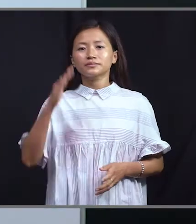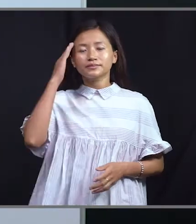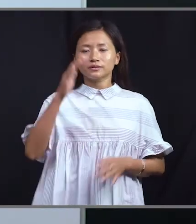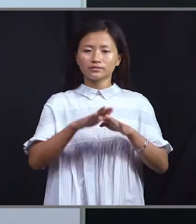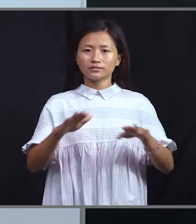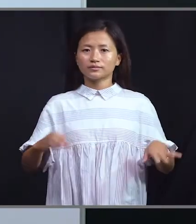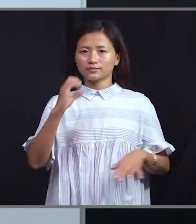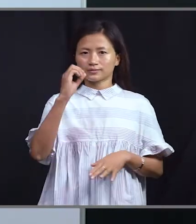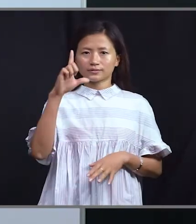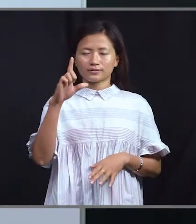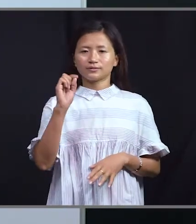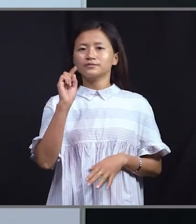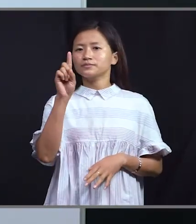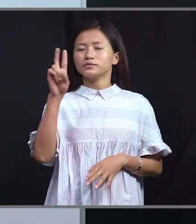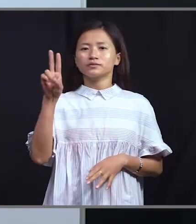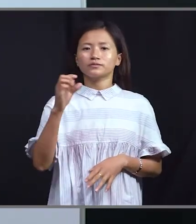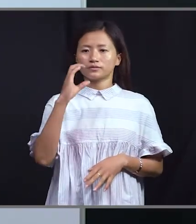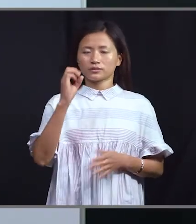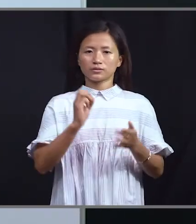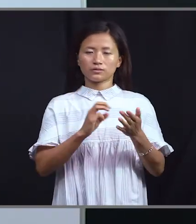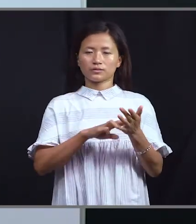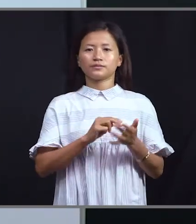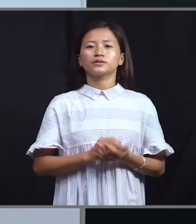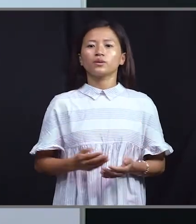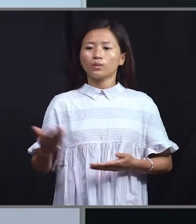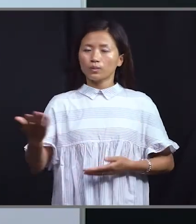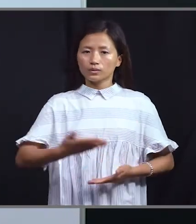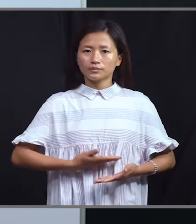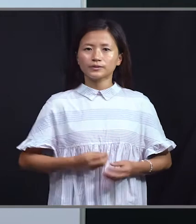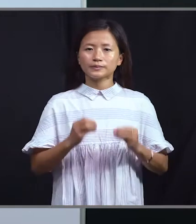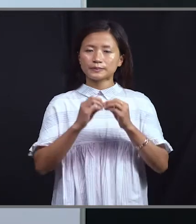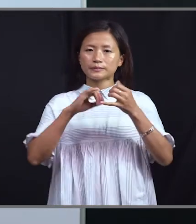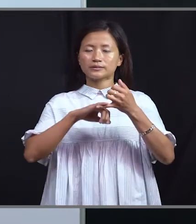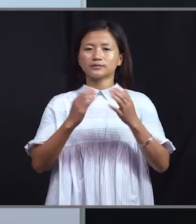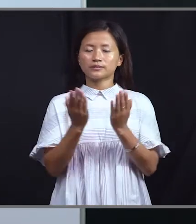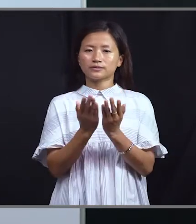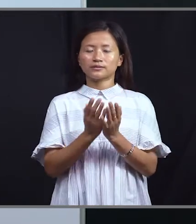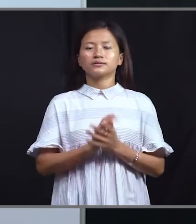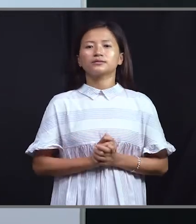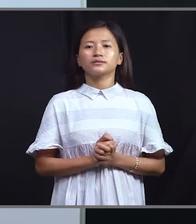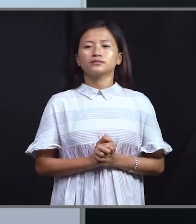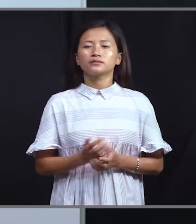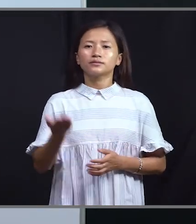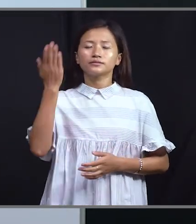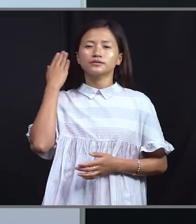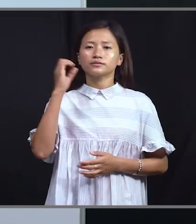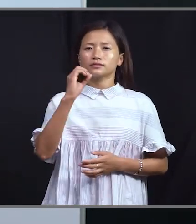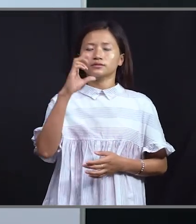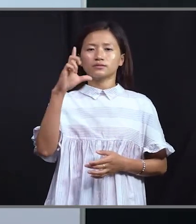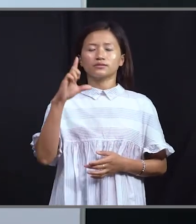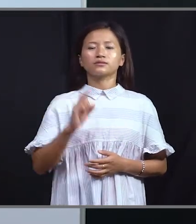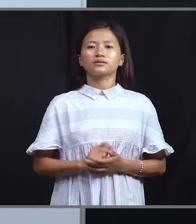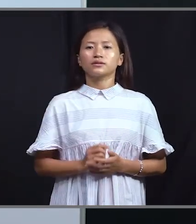Hello, students of class 12 Commerce. Welcome to your business studies classes. In our previous class, we